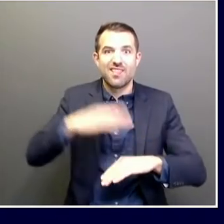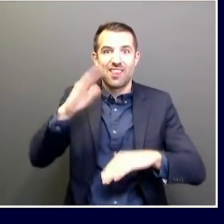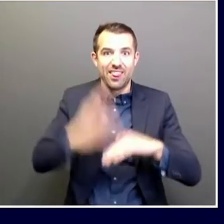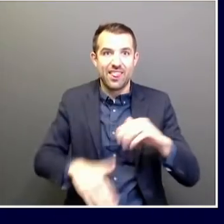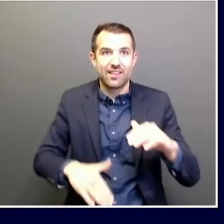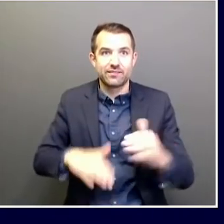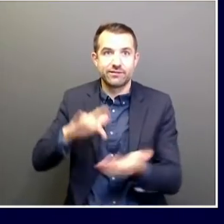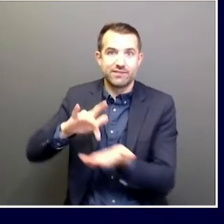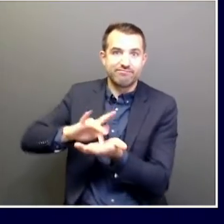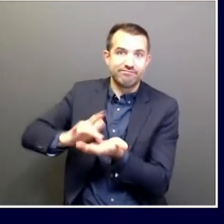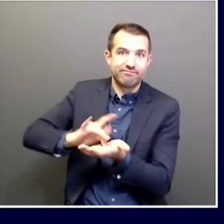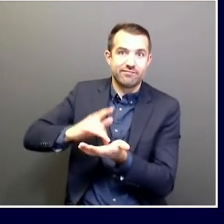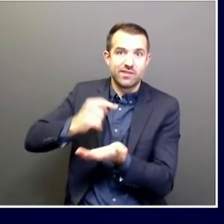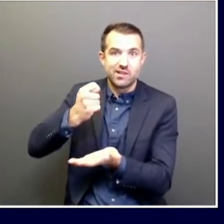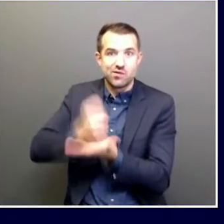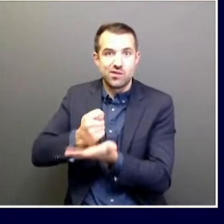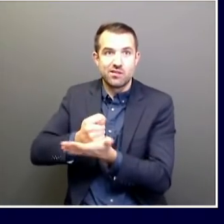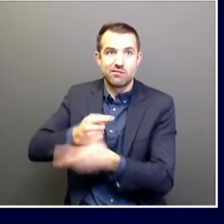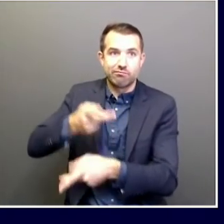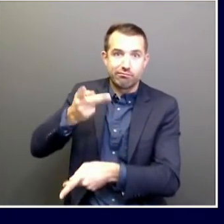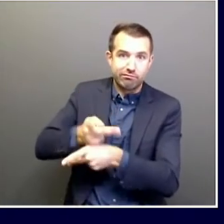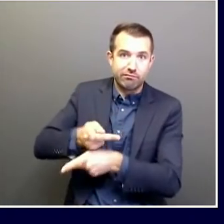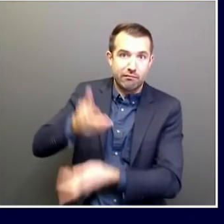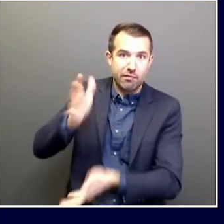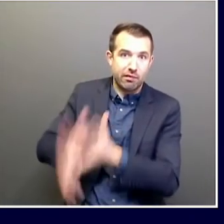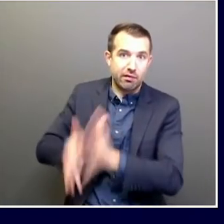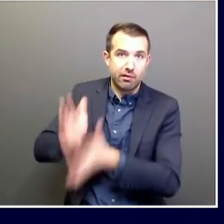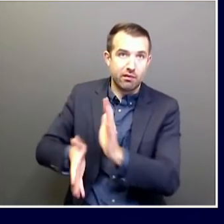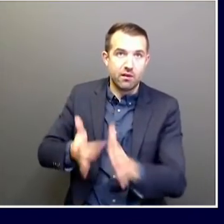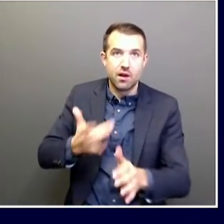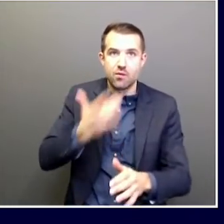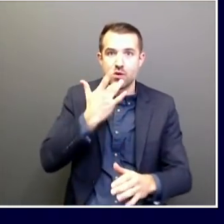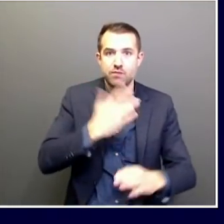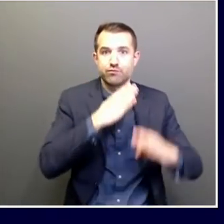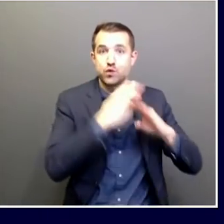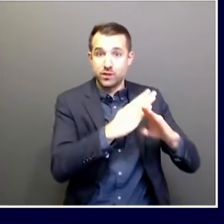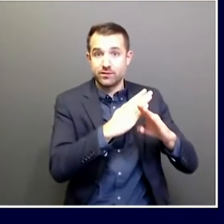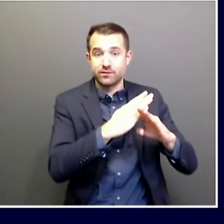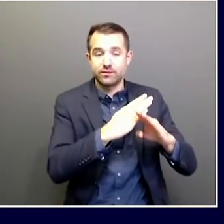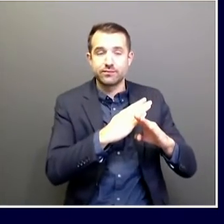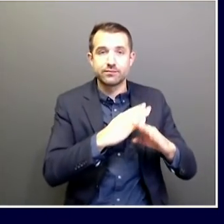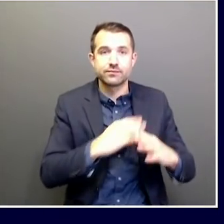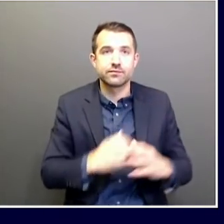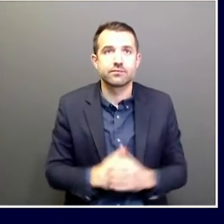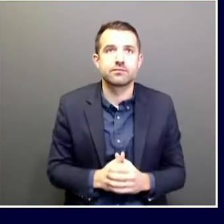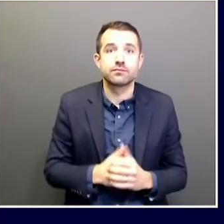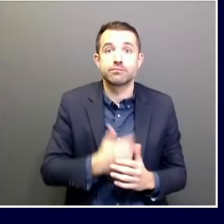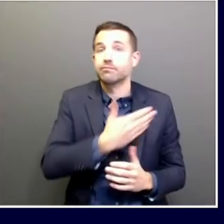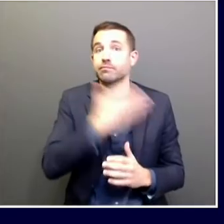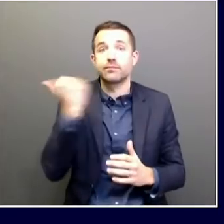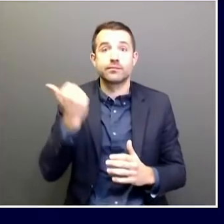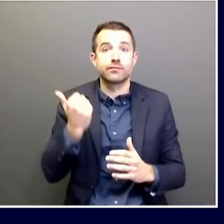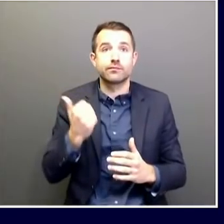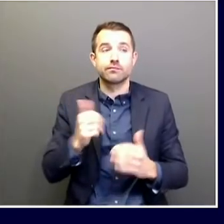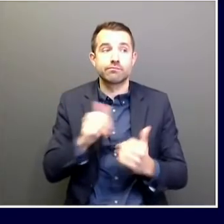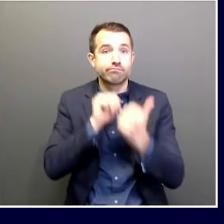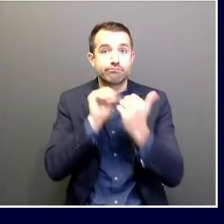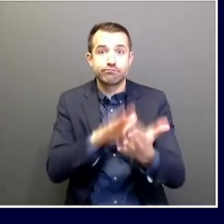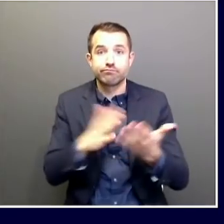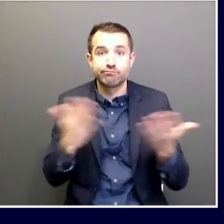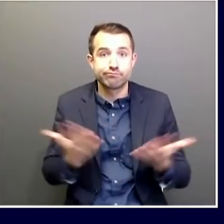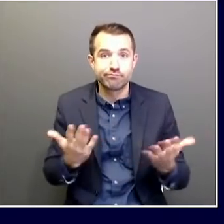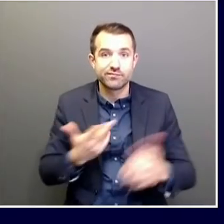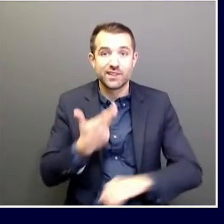we talk about COVID, one of the key treatments right now are monoclonal antibodies. Our team from across the